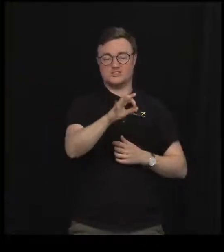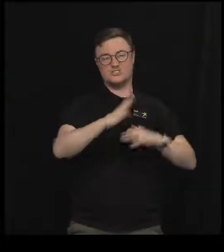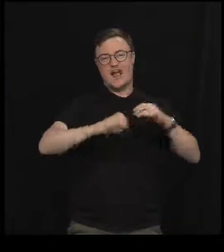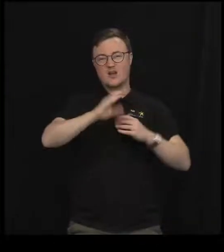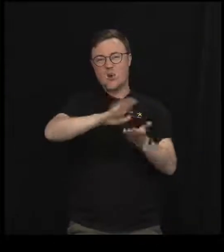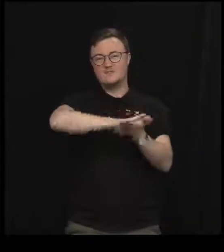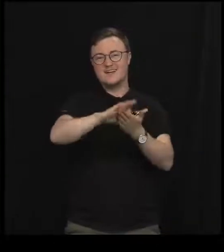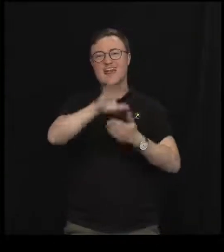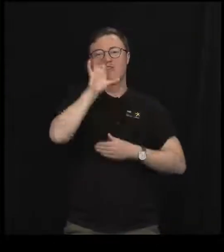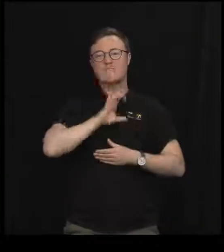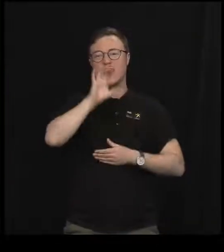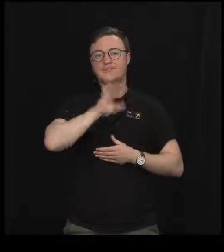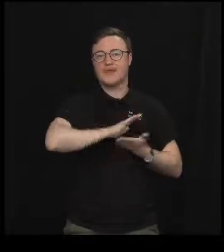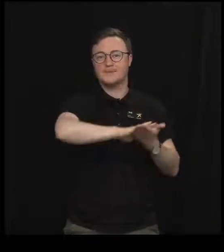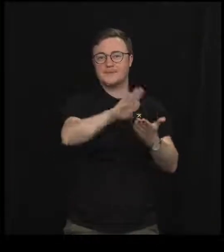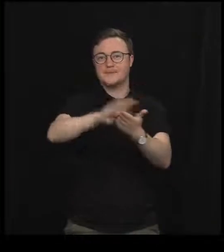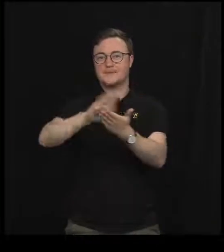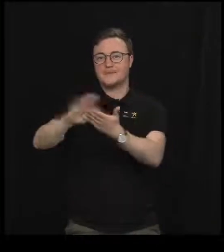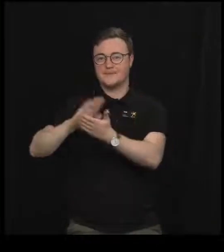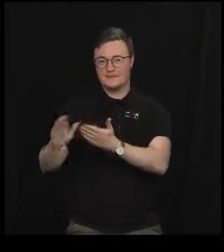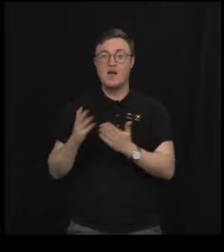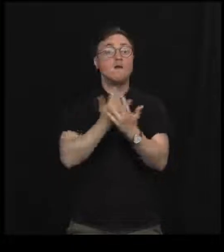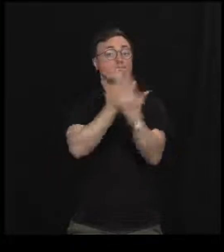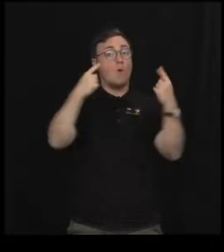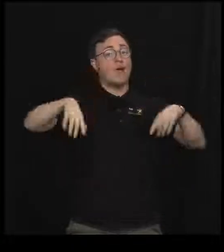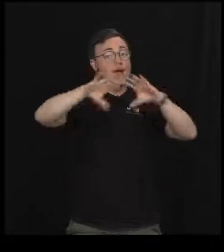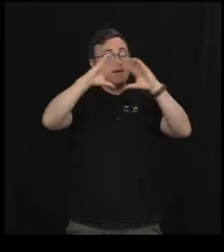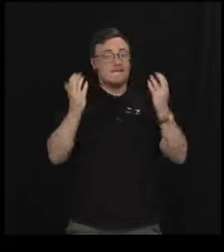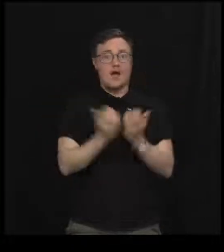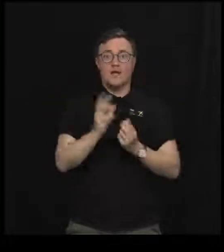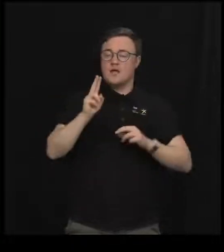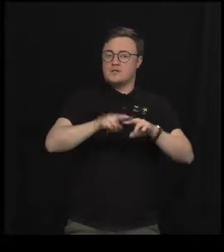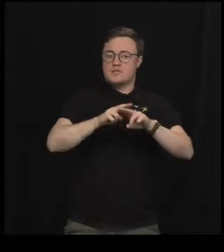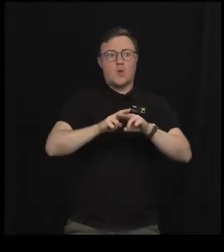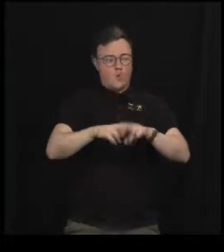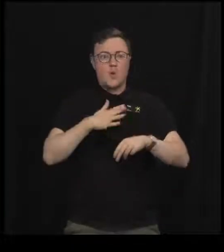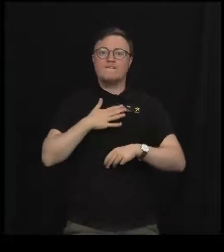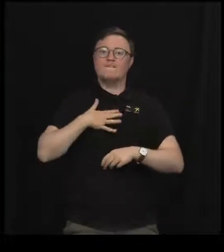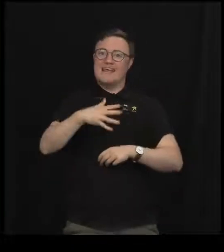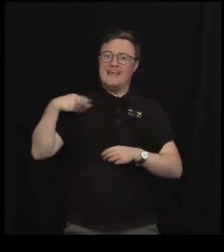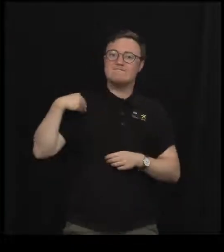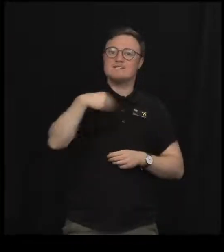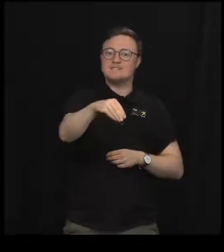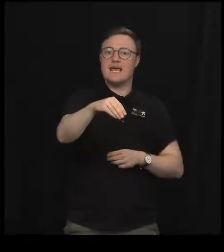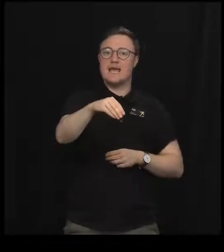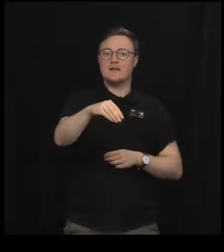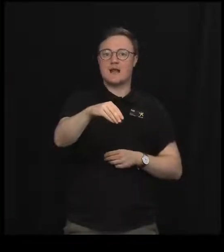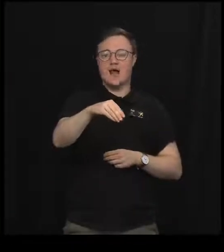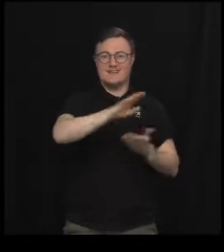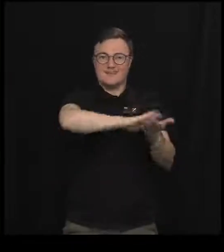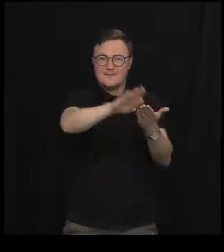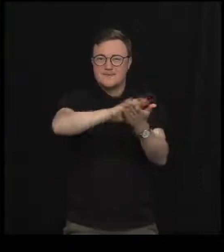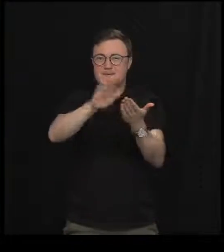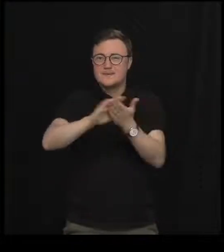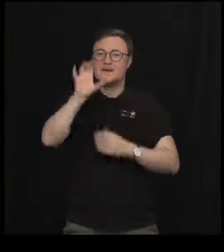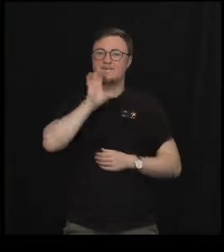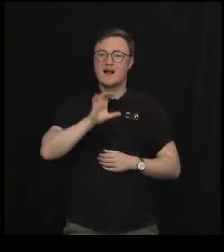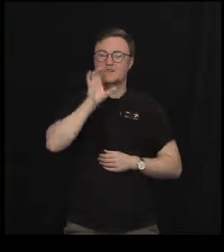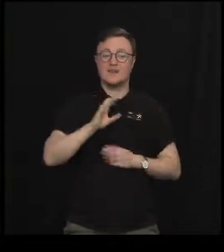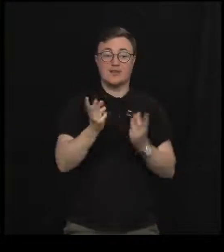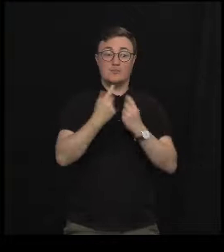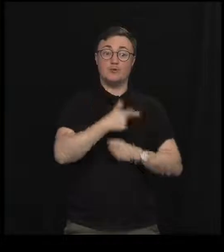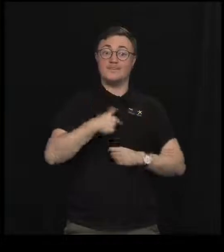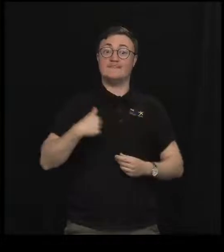an interest in the world in clean water, in investment in water and sanitation. We showed to the world that the basic boring work